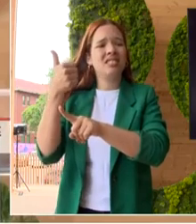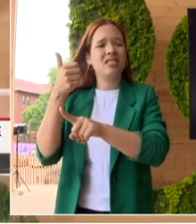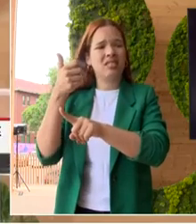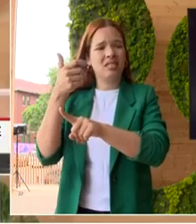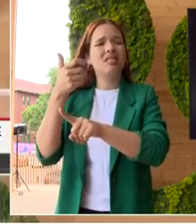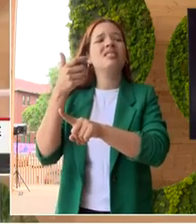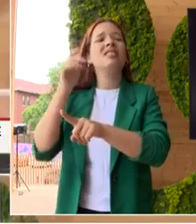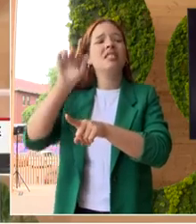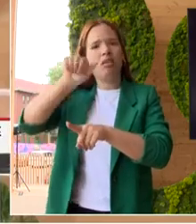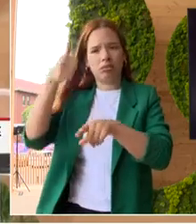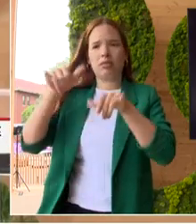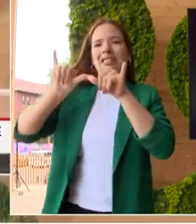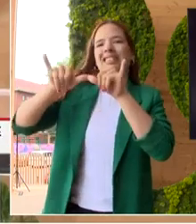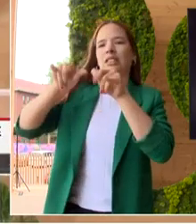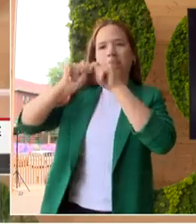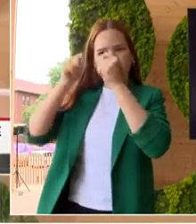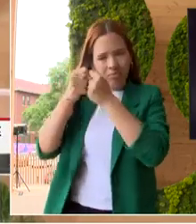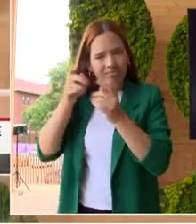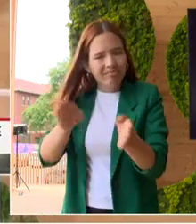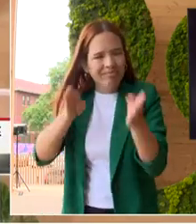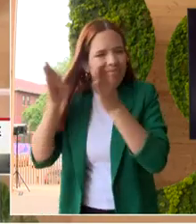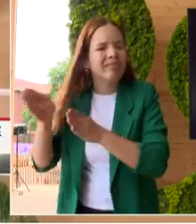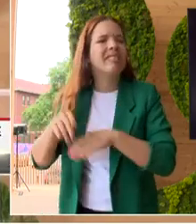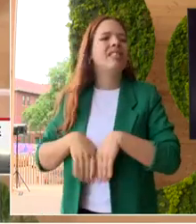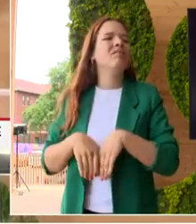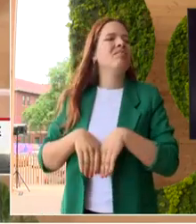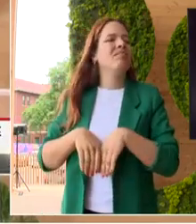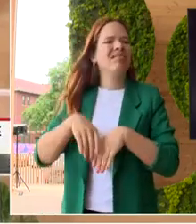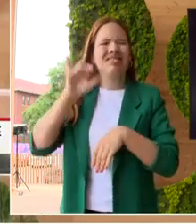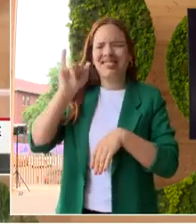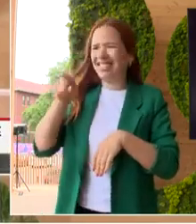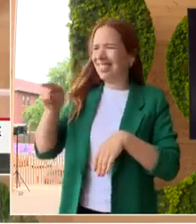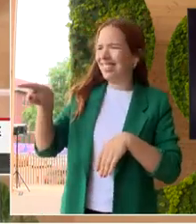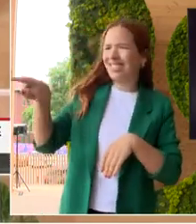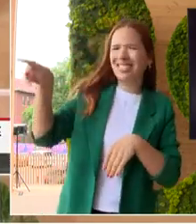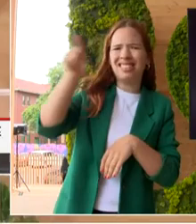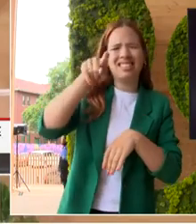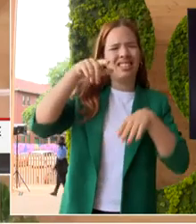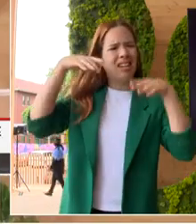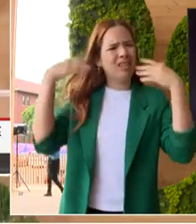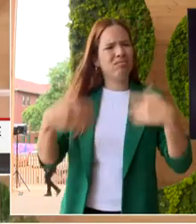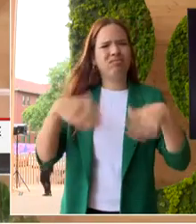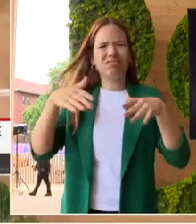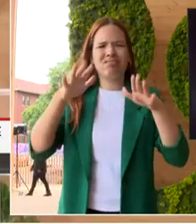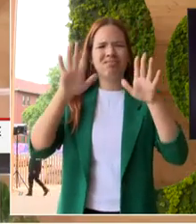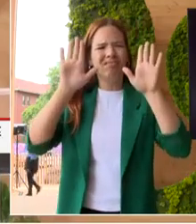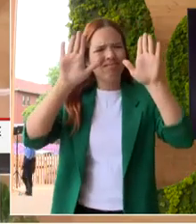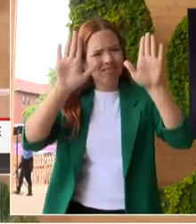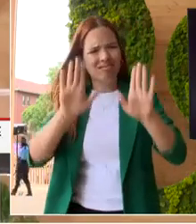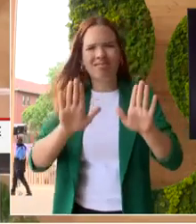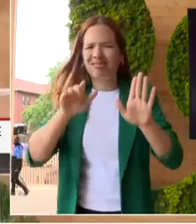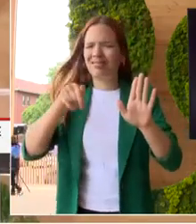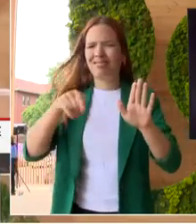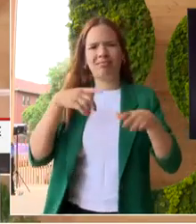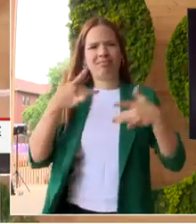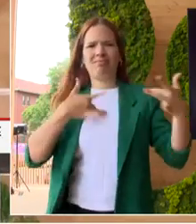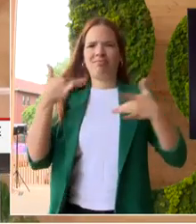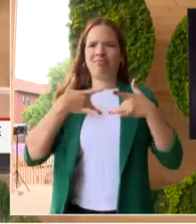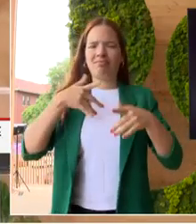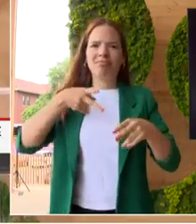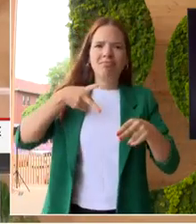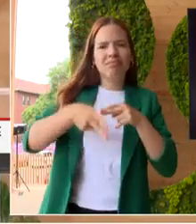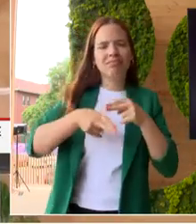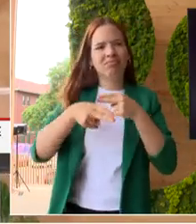Engineering team. Today, we are thrilled to celebrate the ribbon cutting for what will soon be another